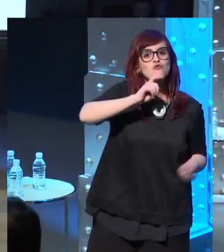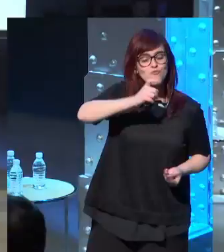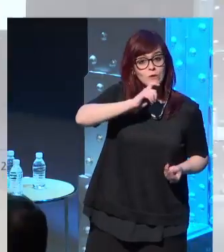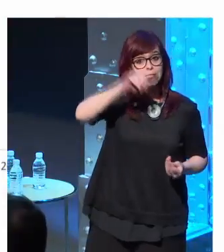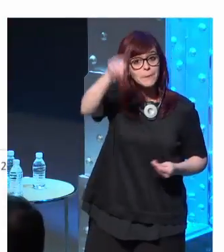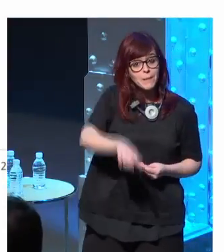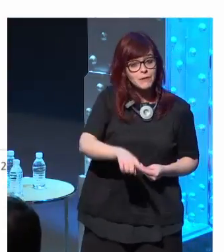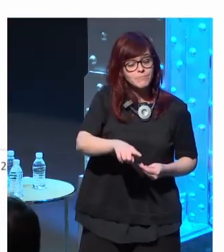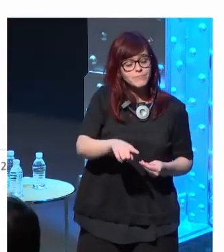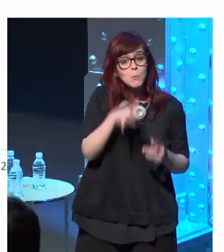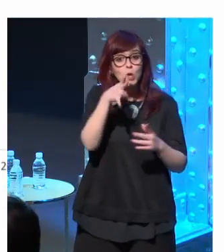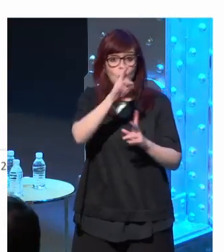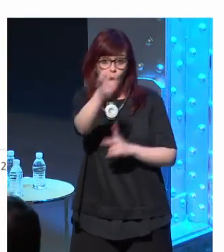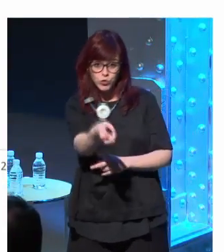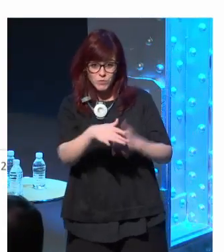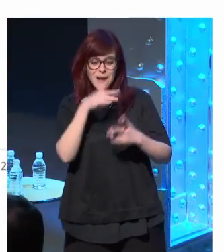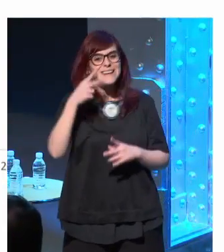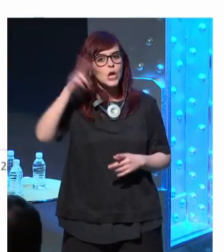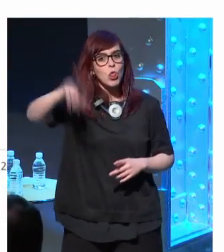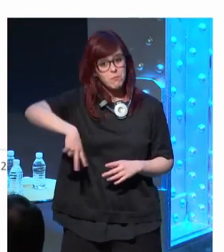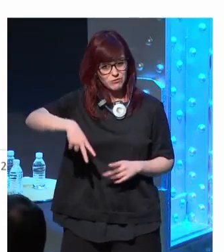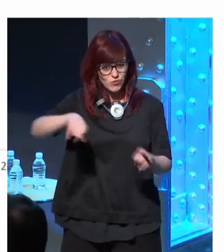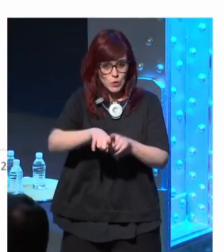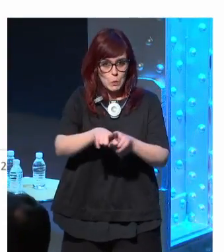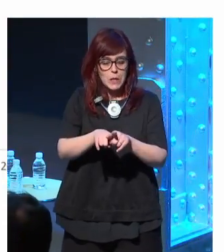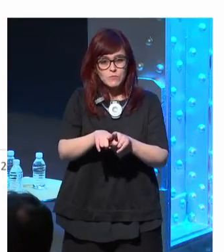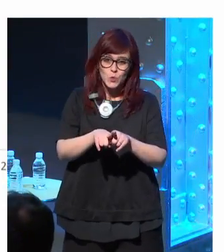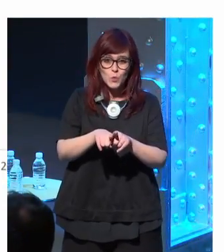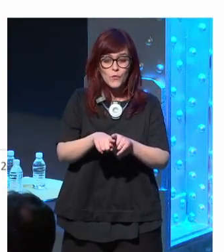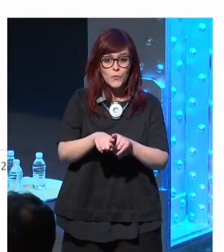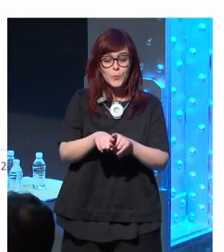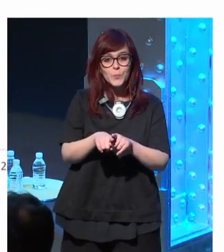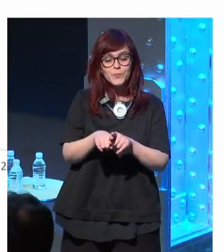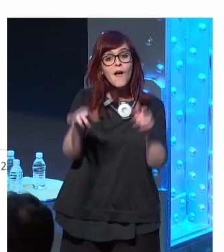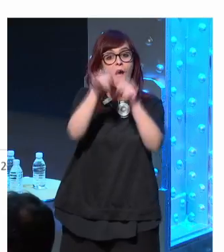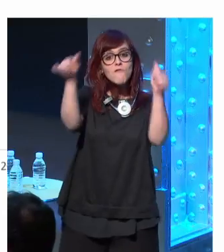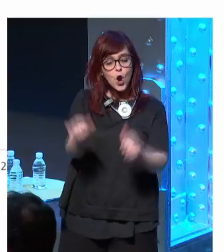an increasing recognition that the way we've been measuring progress is incomplete.